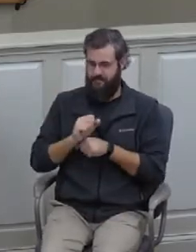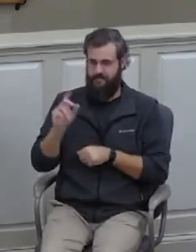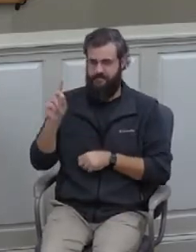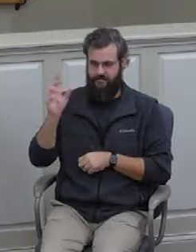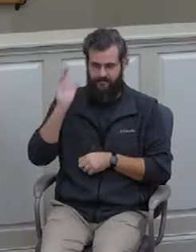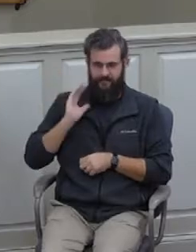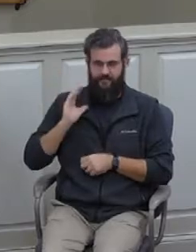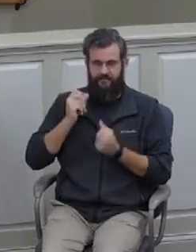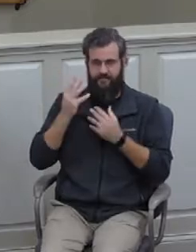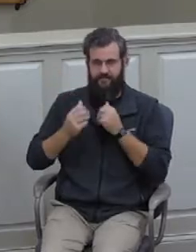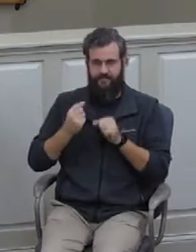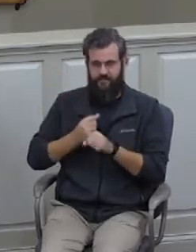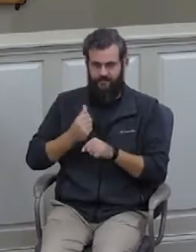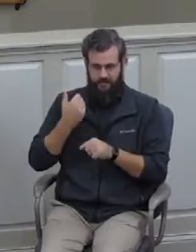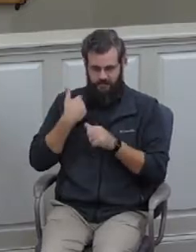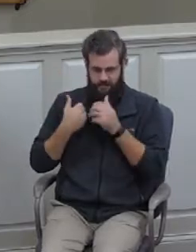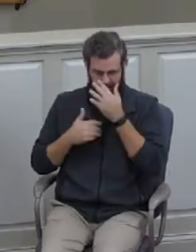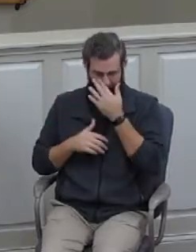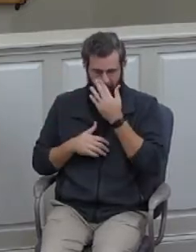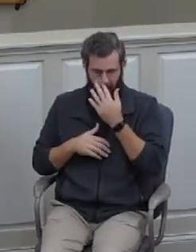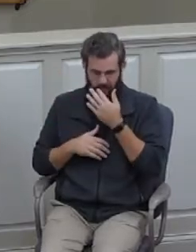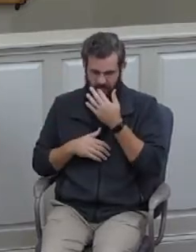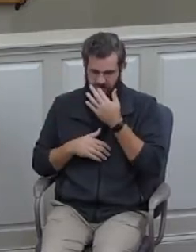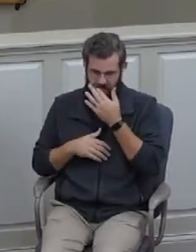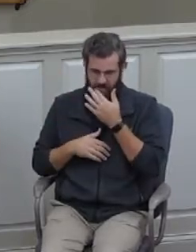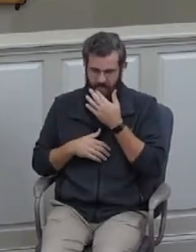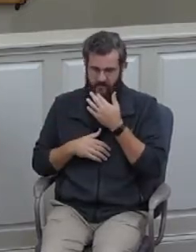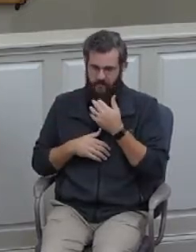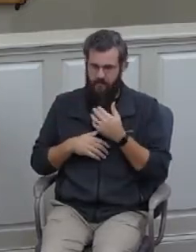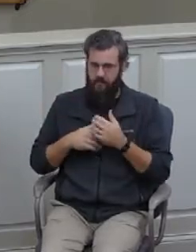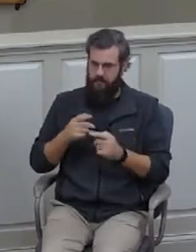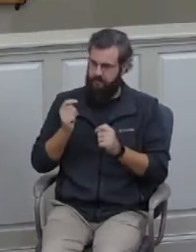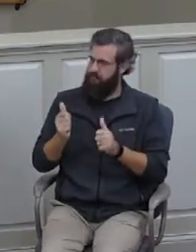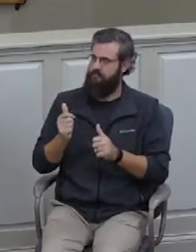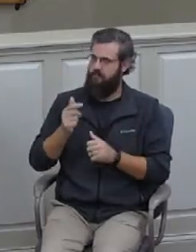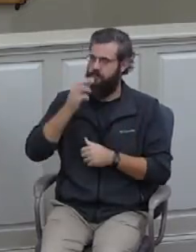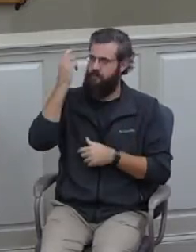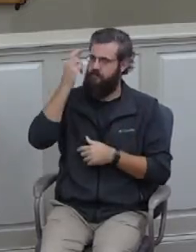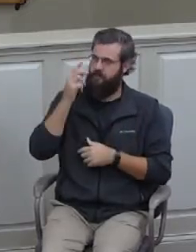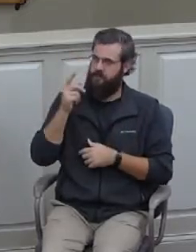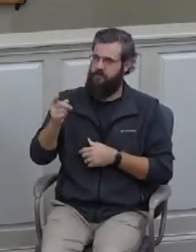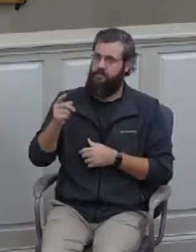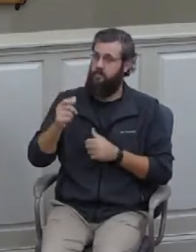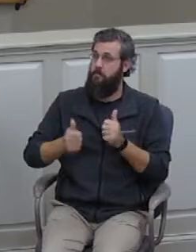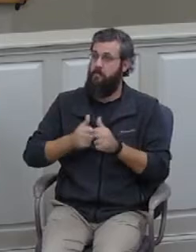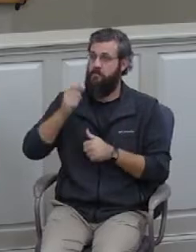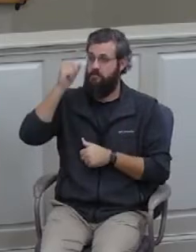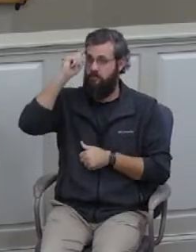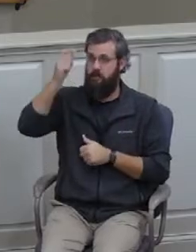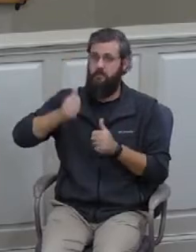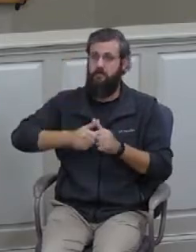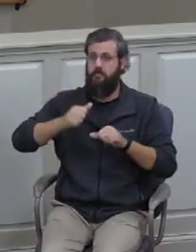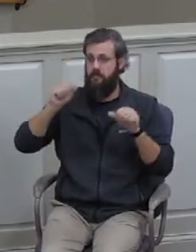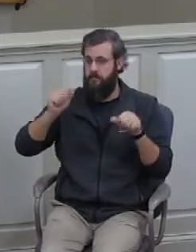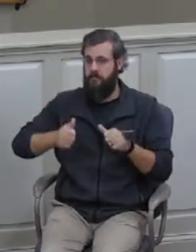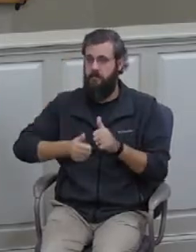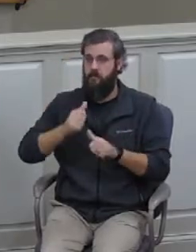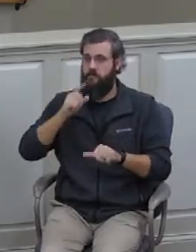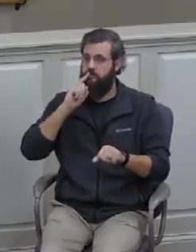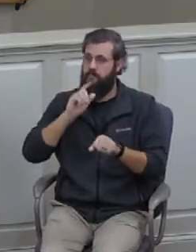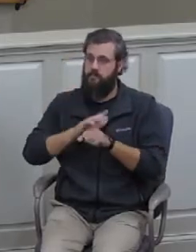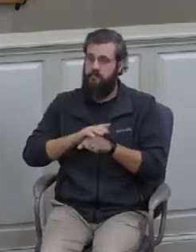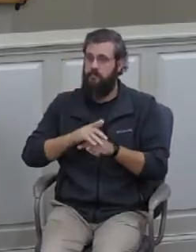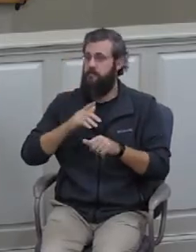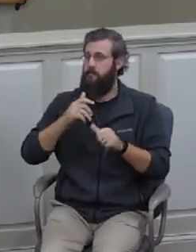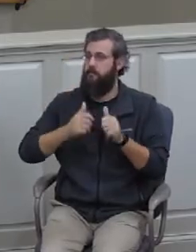many years ago. And I quickly discovered that you're one of the smartest, most capable, most dedicated, and nicest people